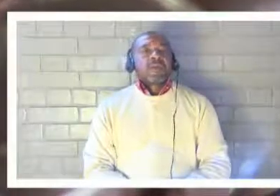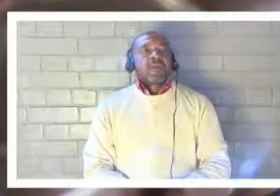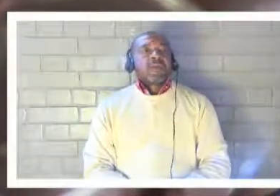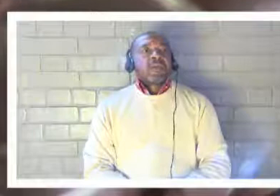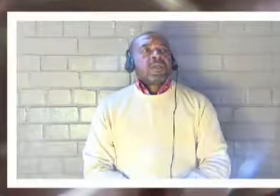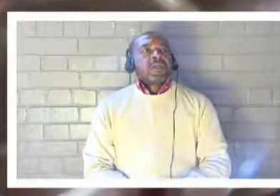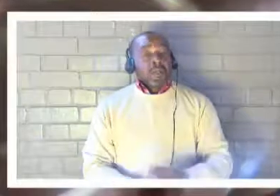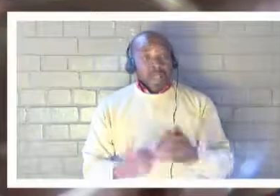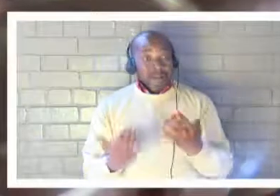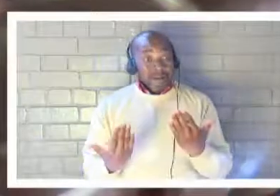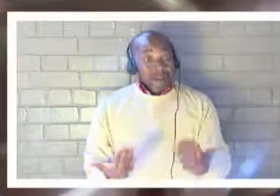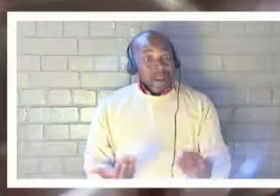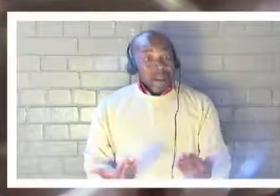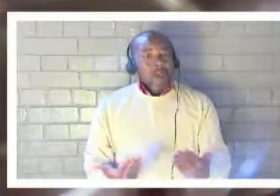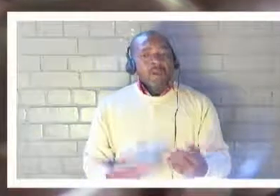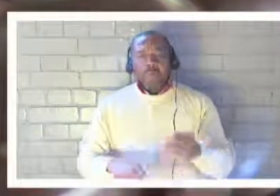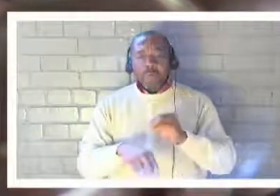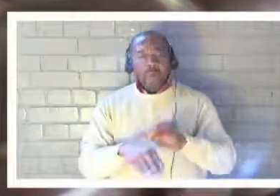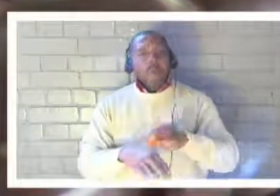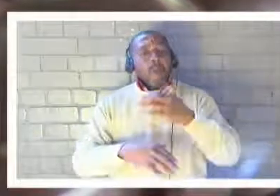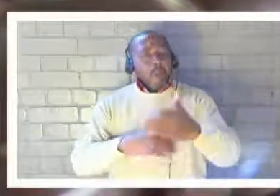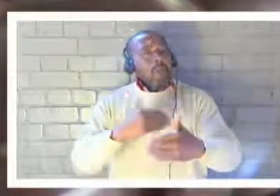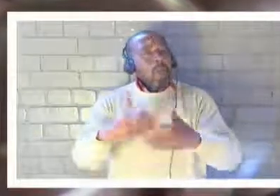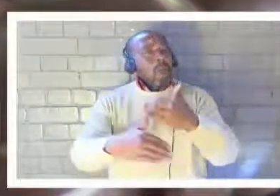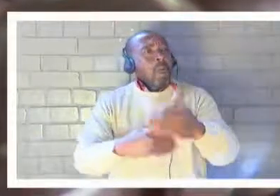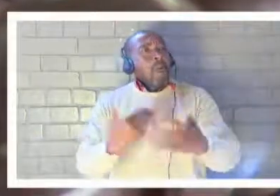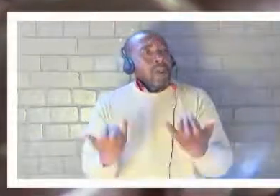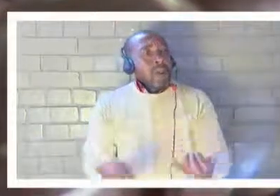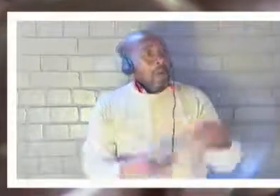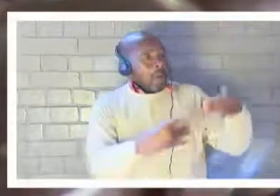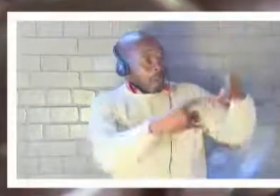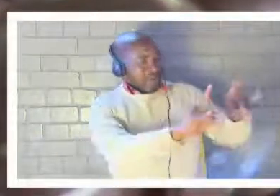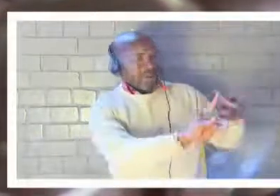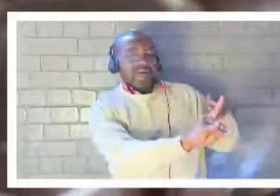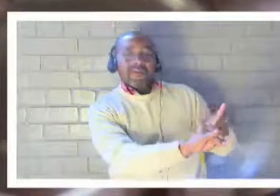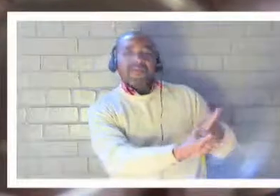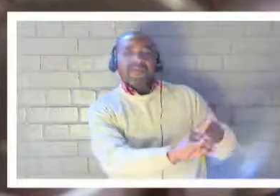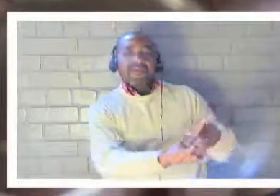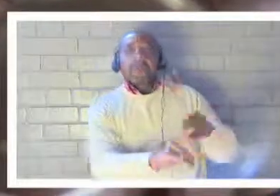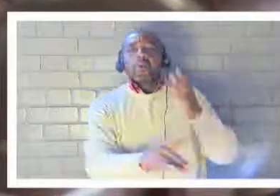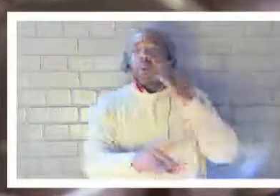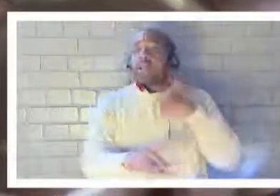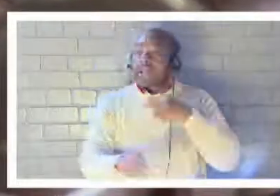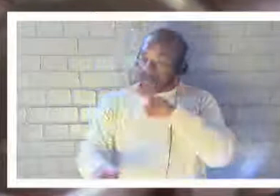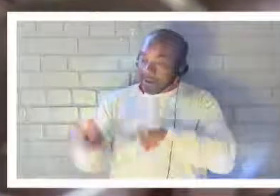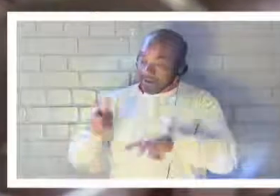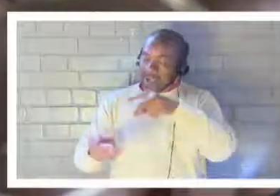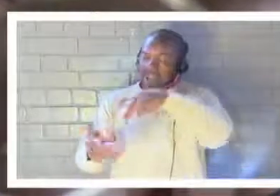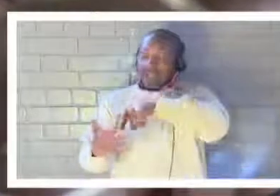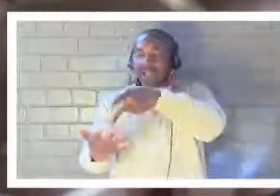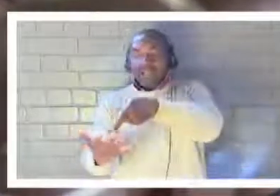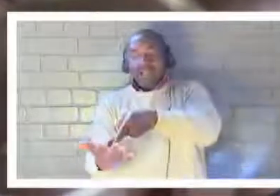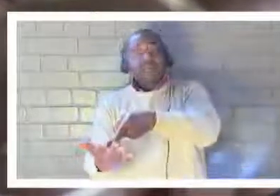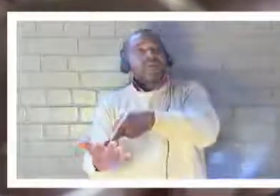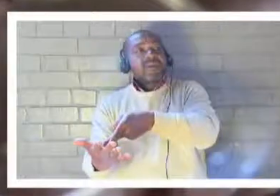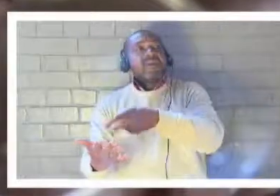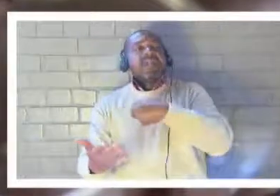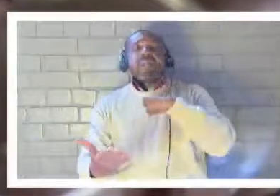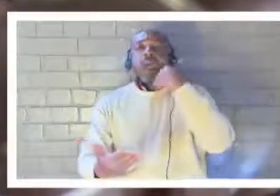terms of the turnaround time of service delivery by DID, I should mention that from my hospital,